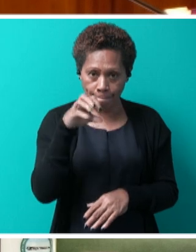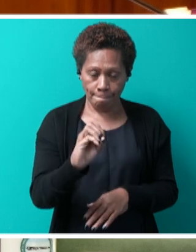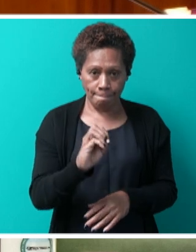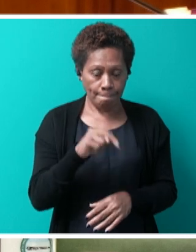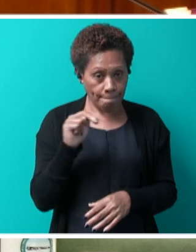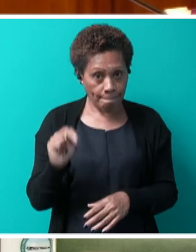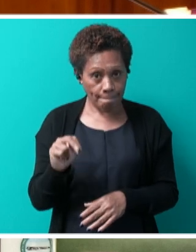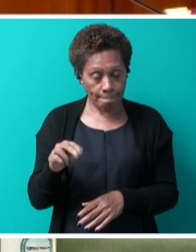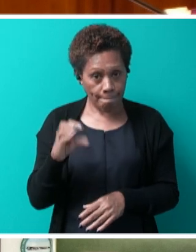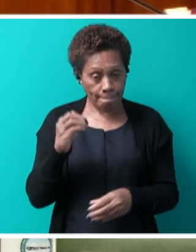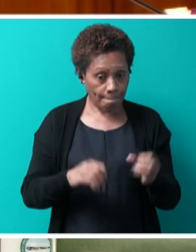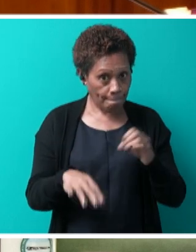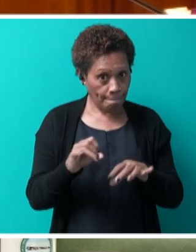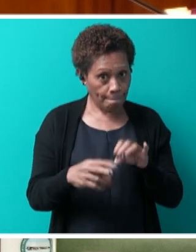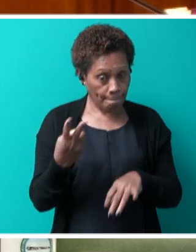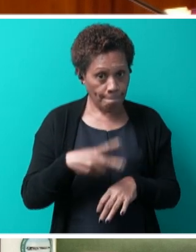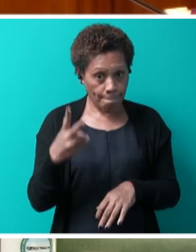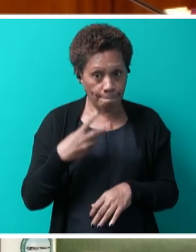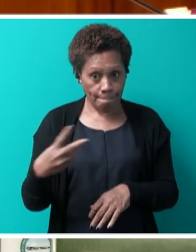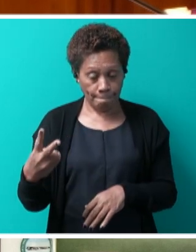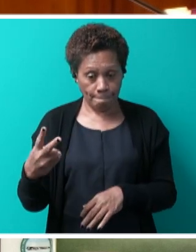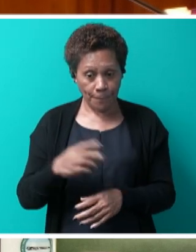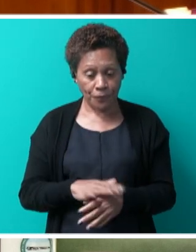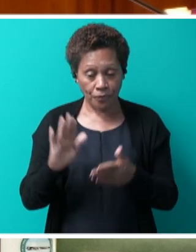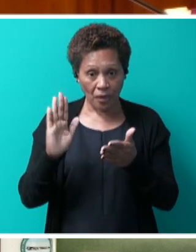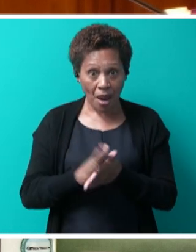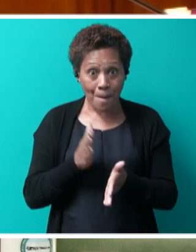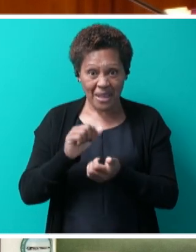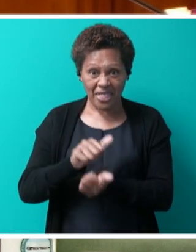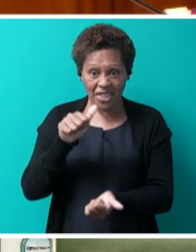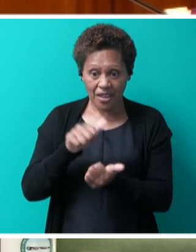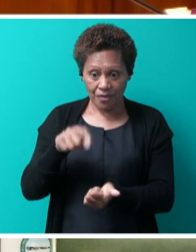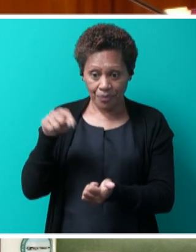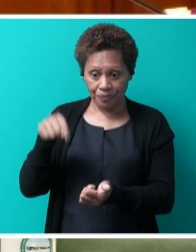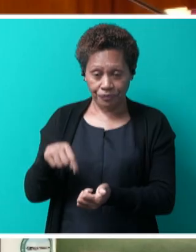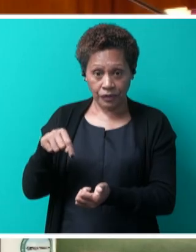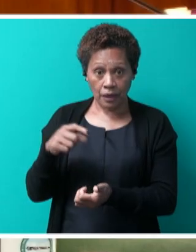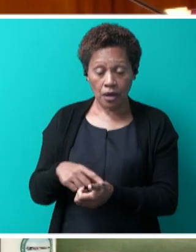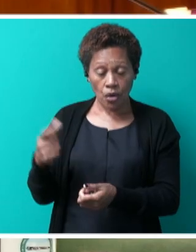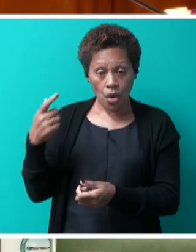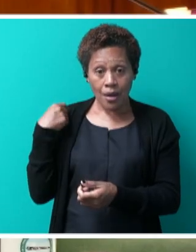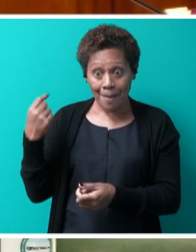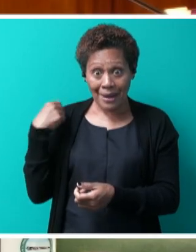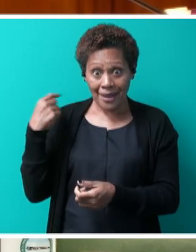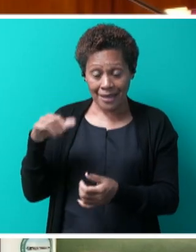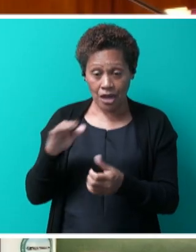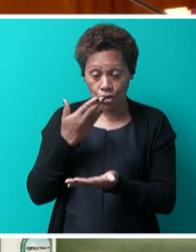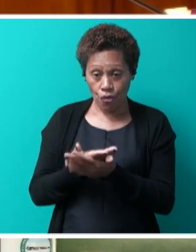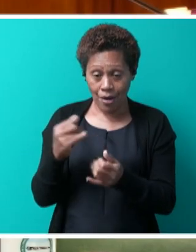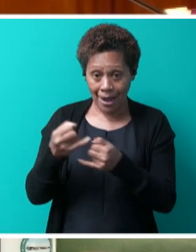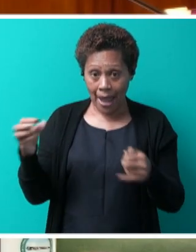service outputs including 22 birth certificate reprints, 81 grant online applications through the Ministry of